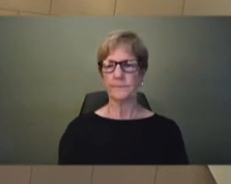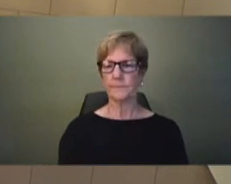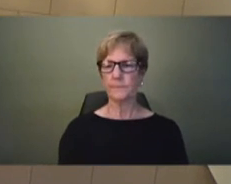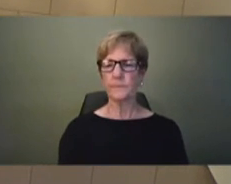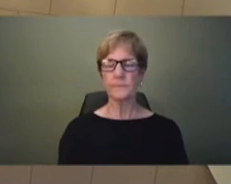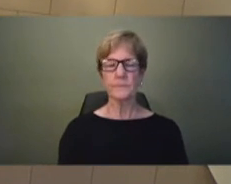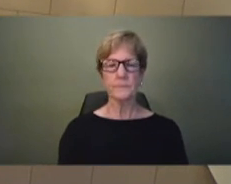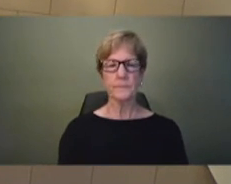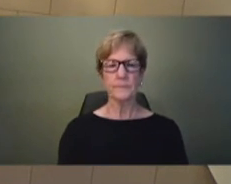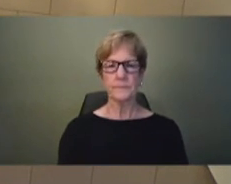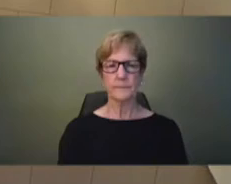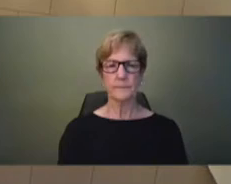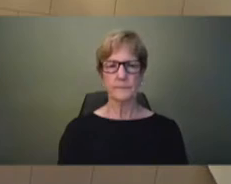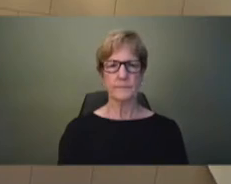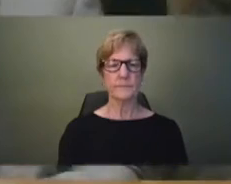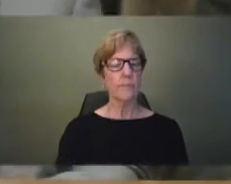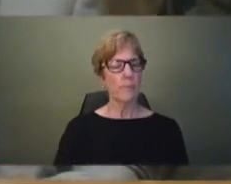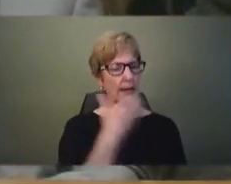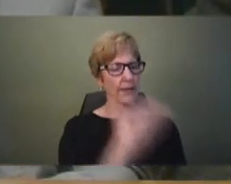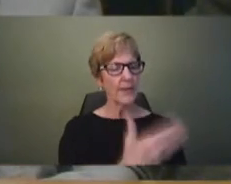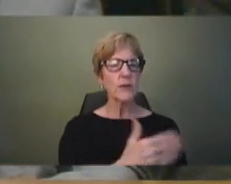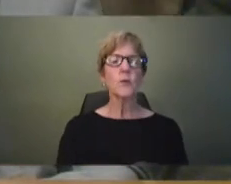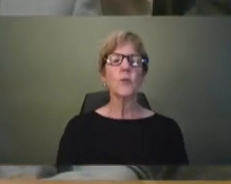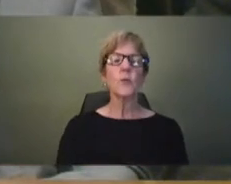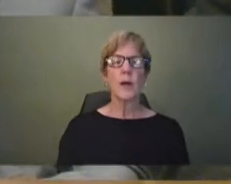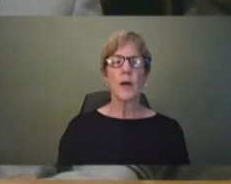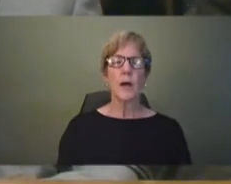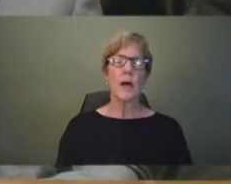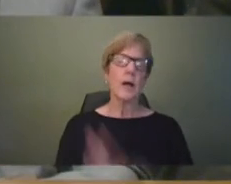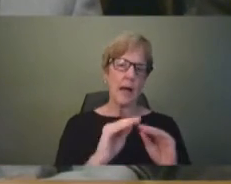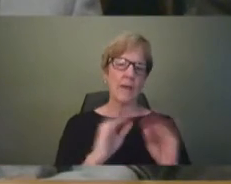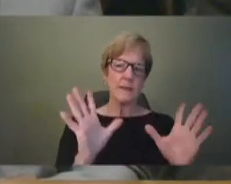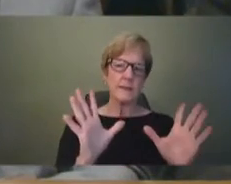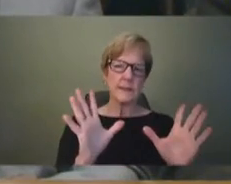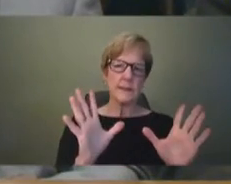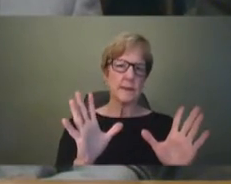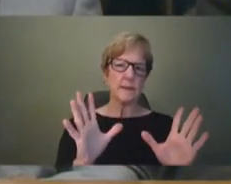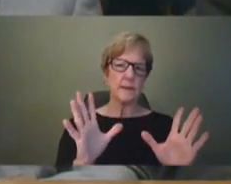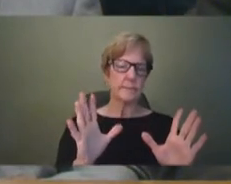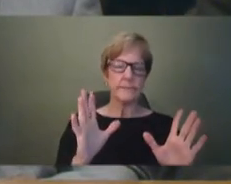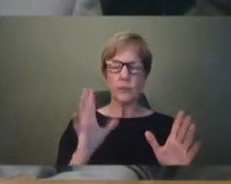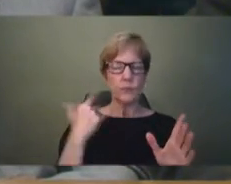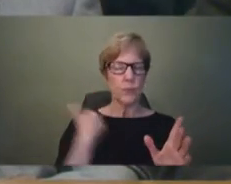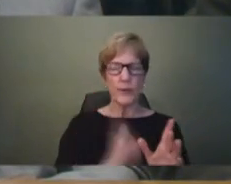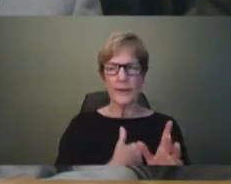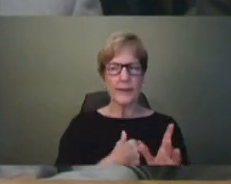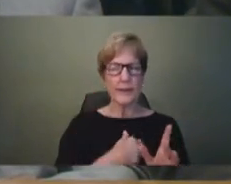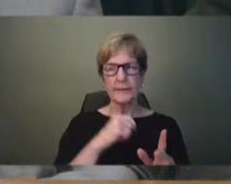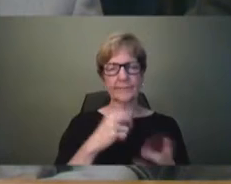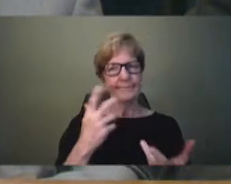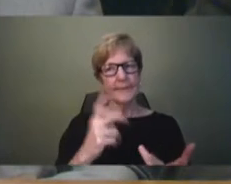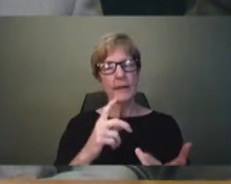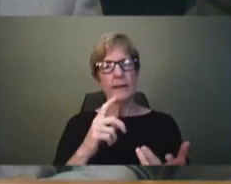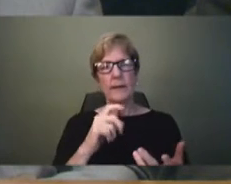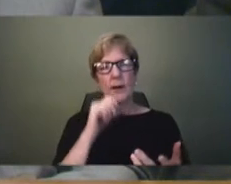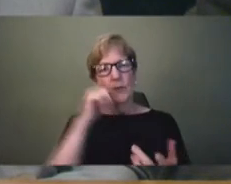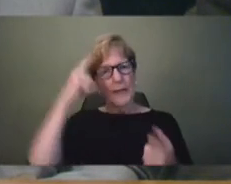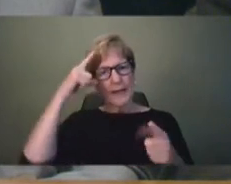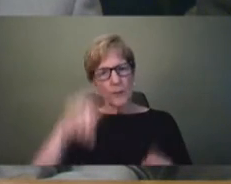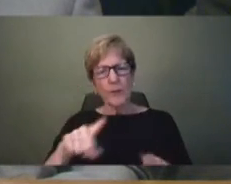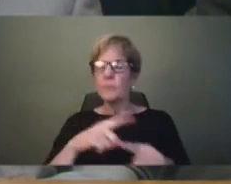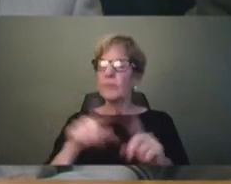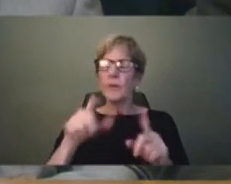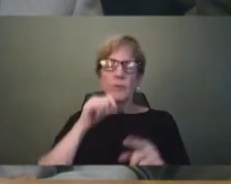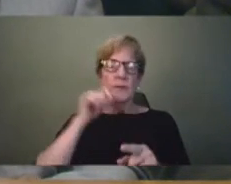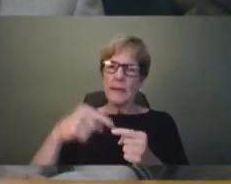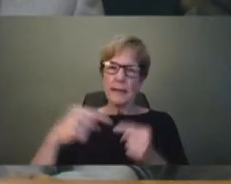rebuttal thank you uh and I'll say that obviously there's uh we're not on the same page but this has been a very this is certainly not an adversarial discussion with